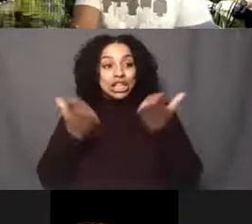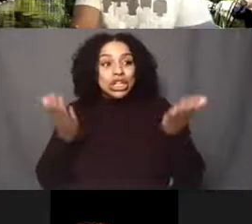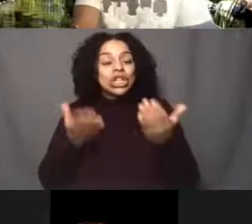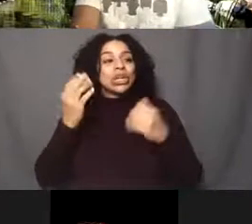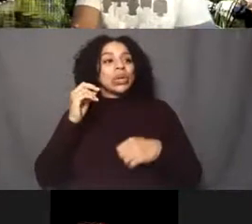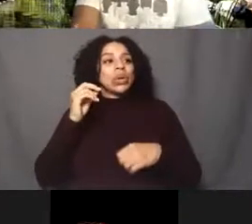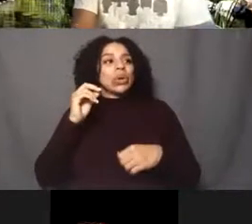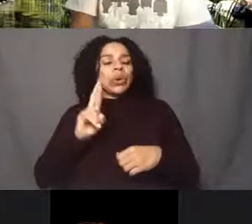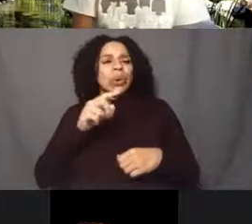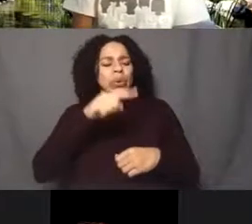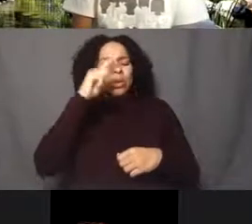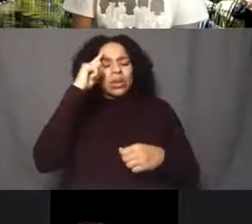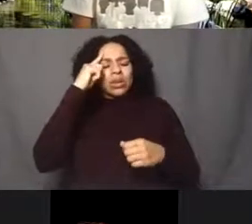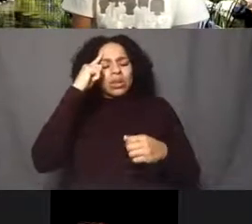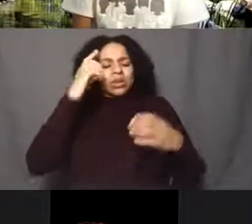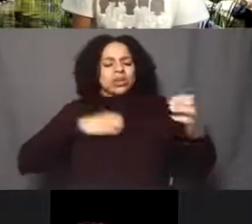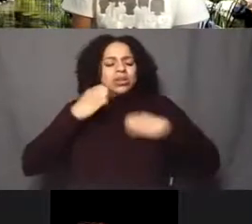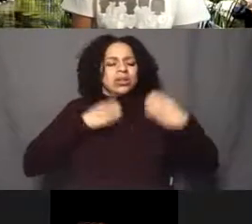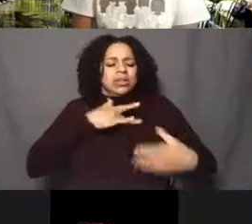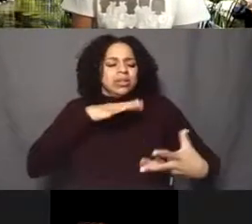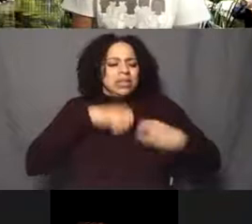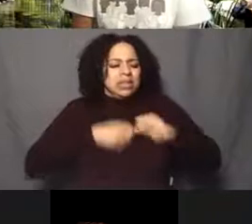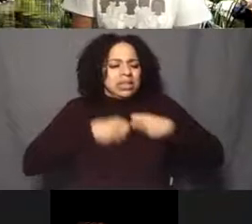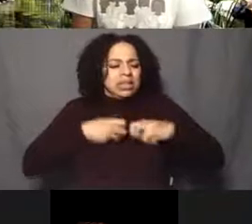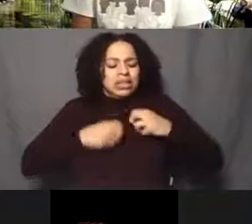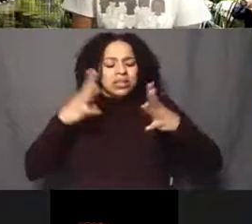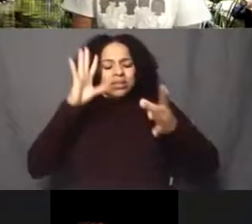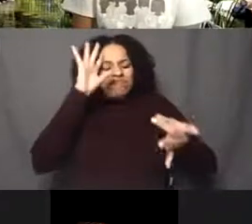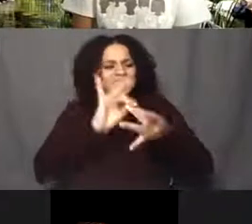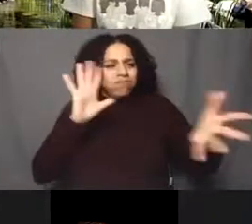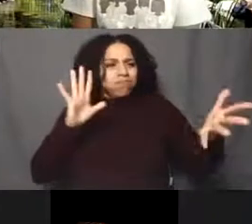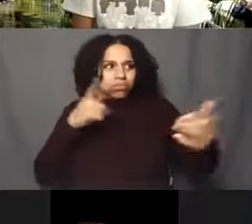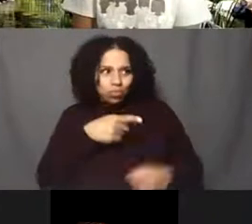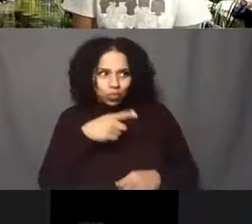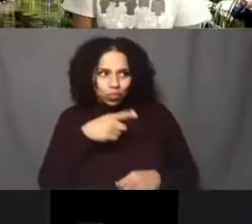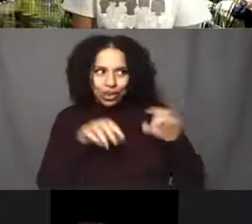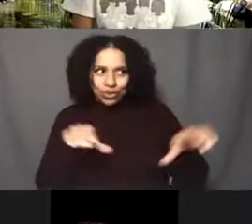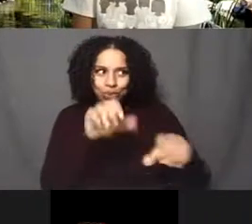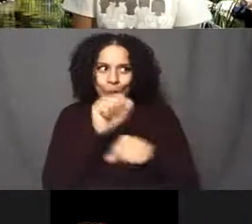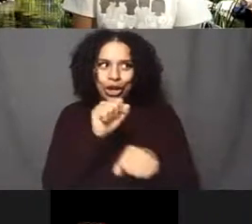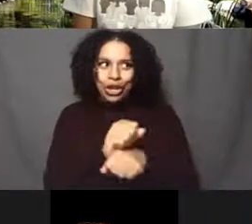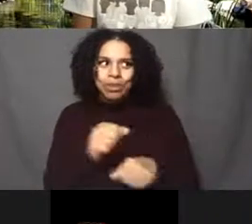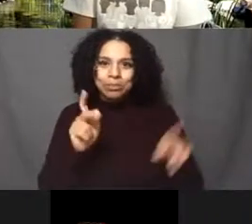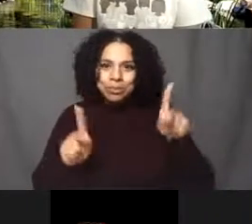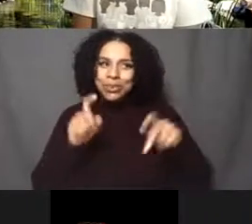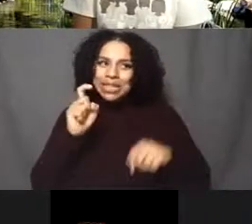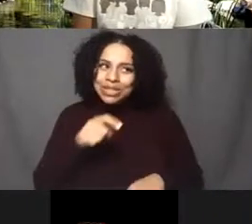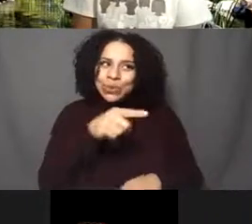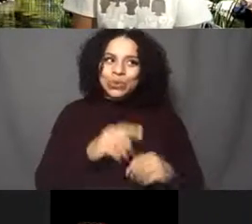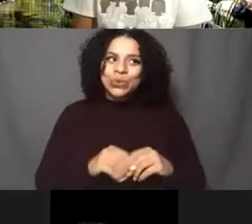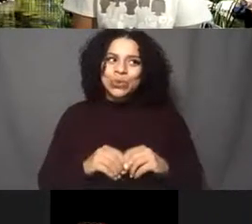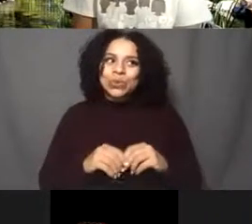stress of it, not taking care of yourself, like carrying that burden, you won't be here, and you actually have